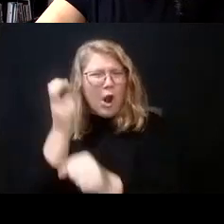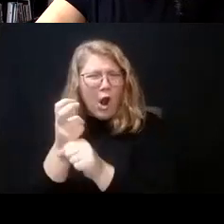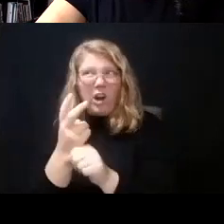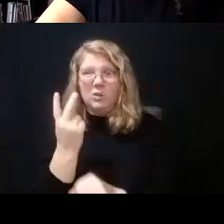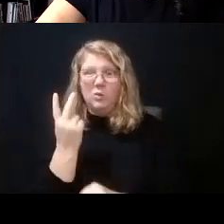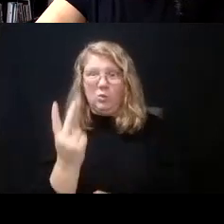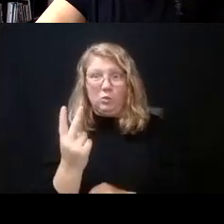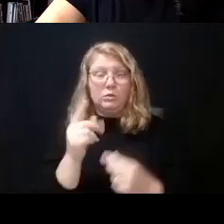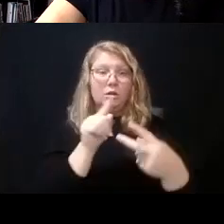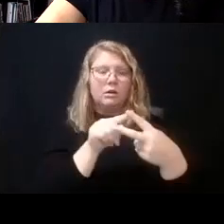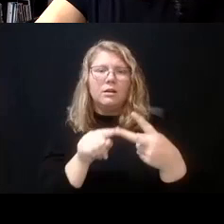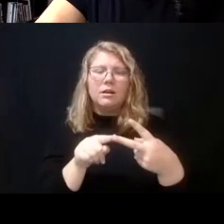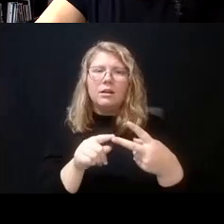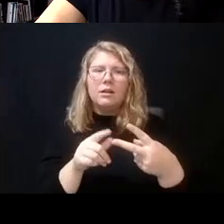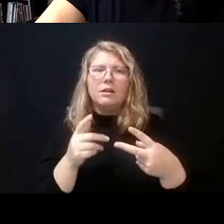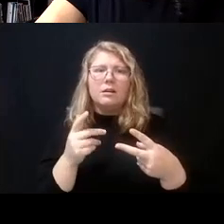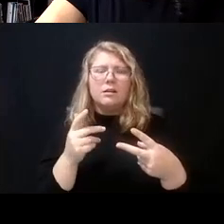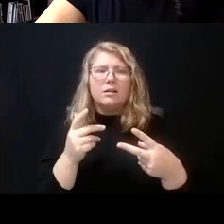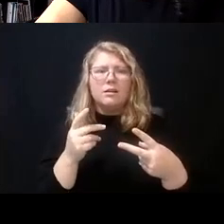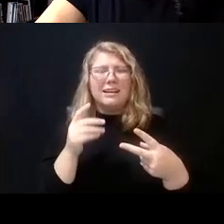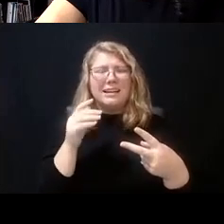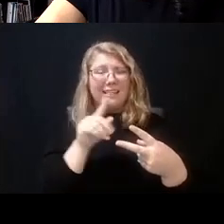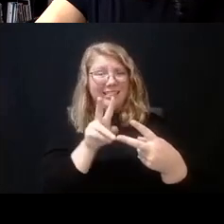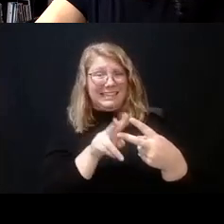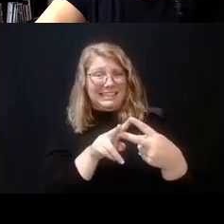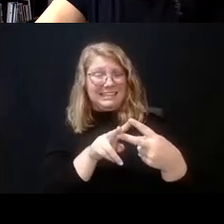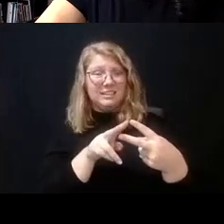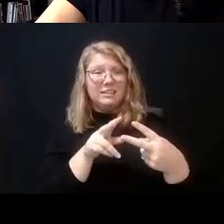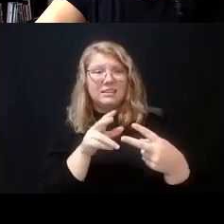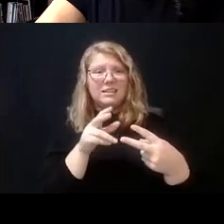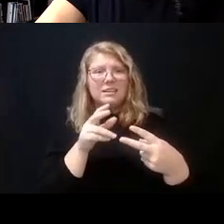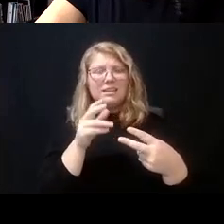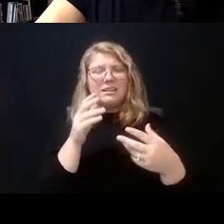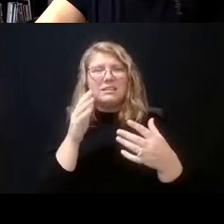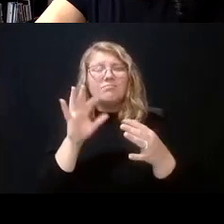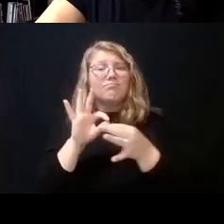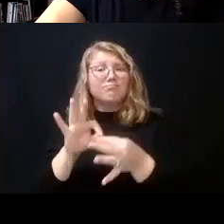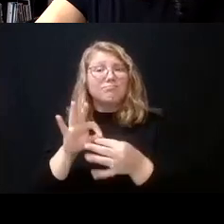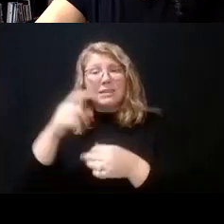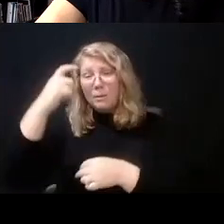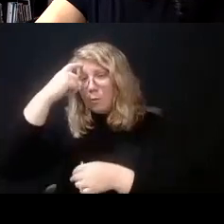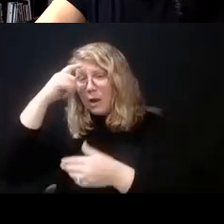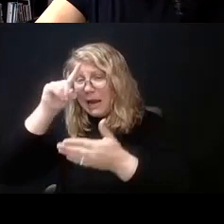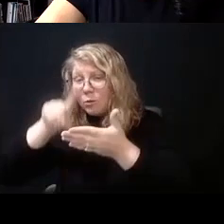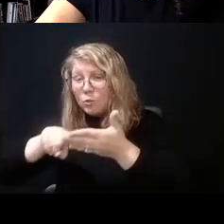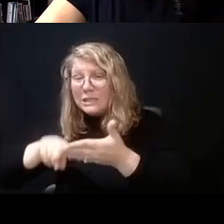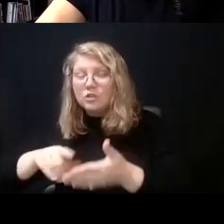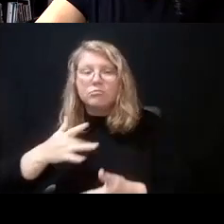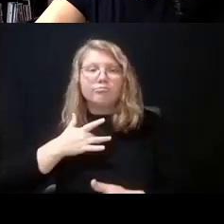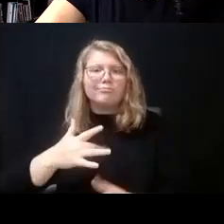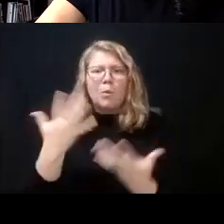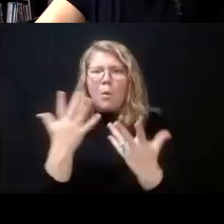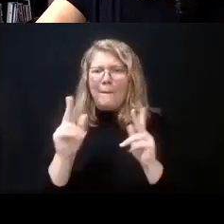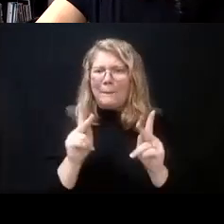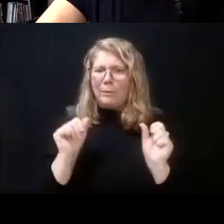But what, you know, we could, that basically, like, as far as some of the brain research goes, it looks like that's kind of like what folks can do. So what are the